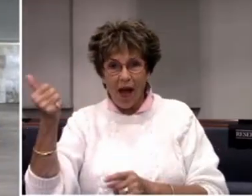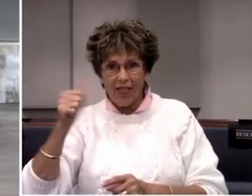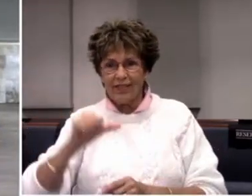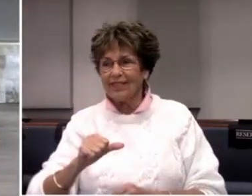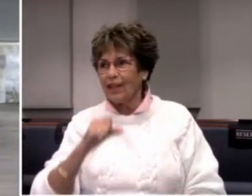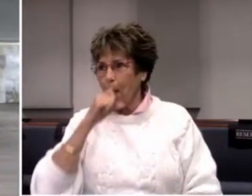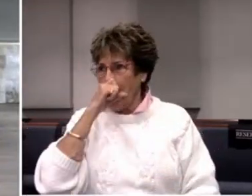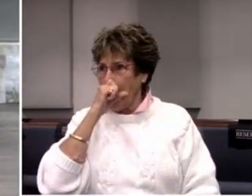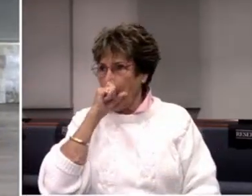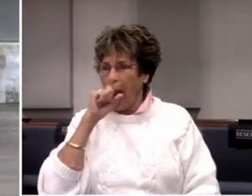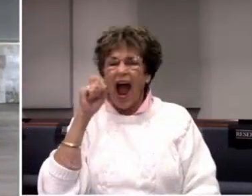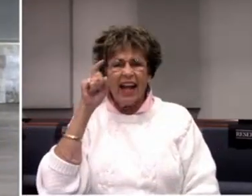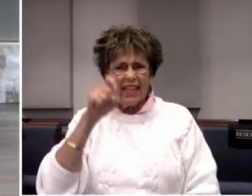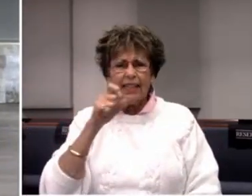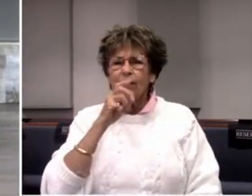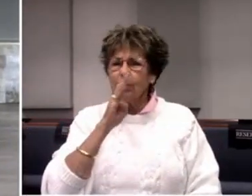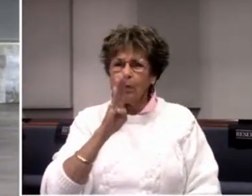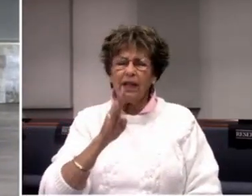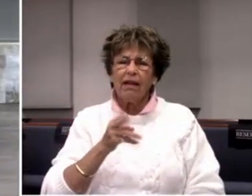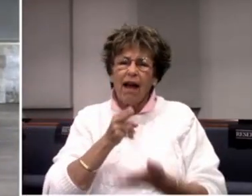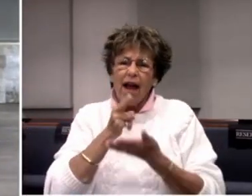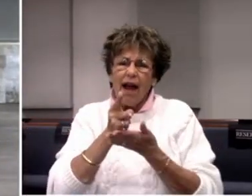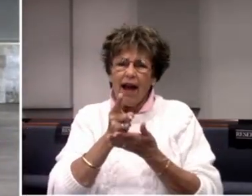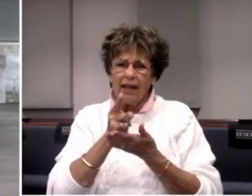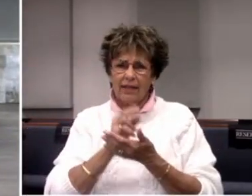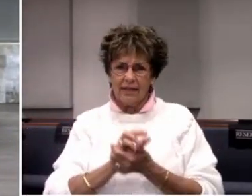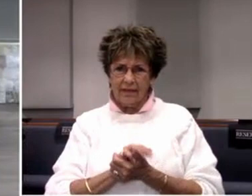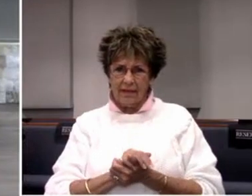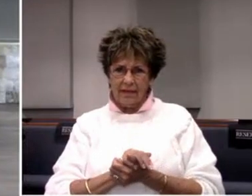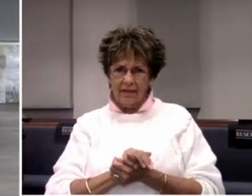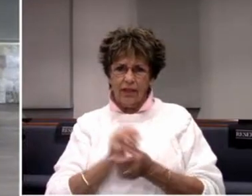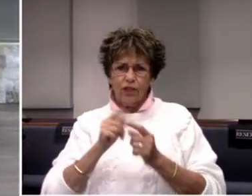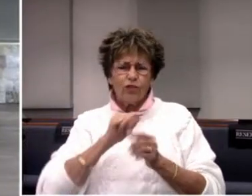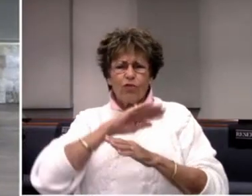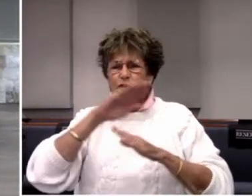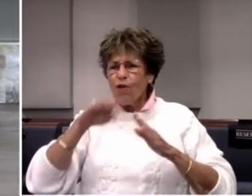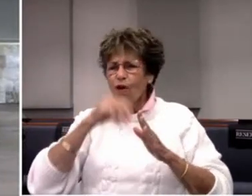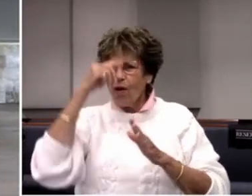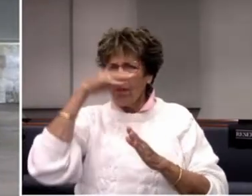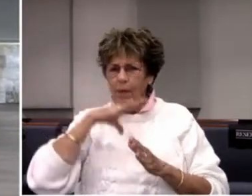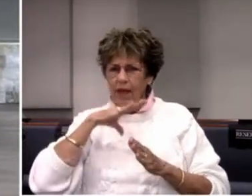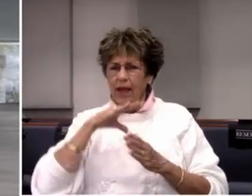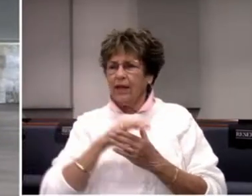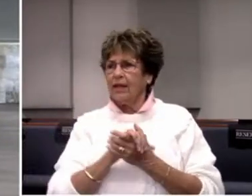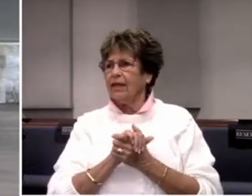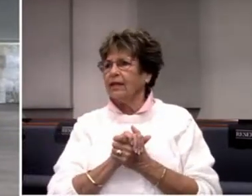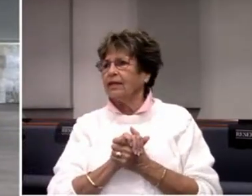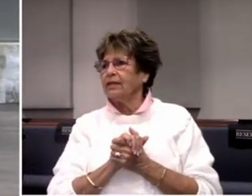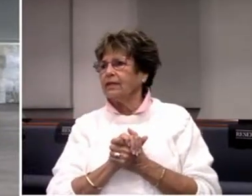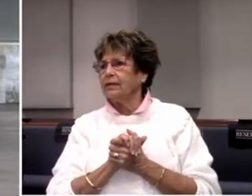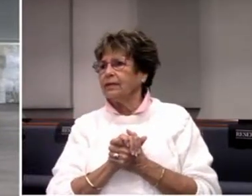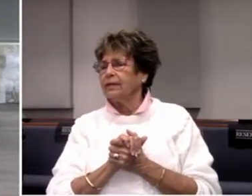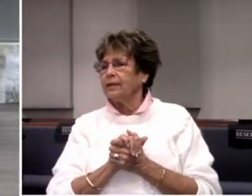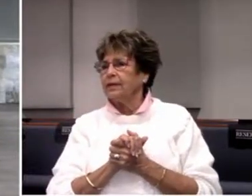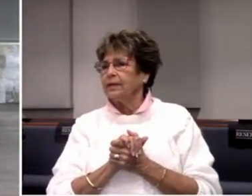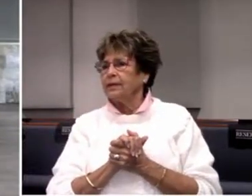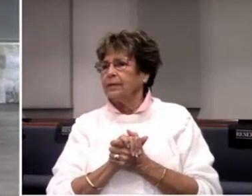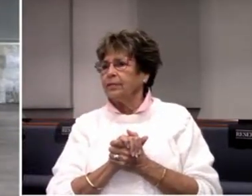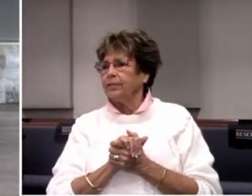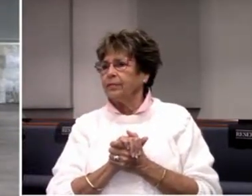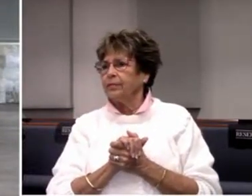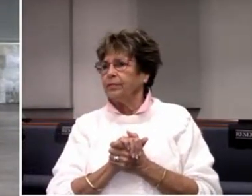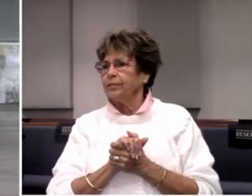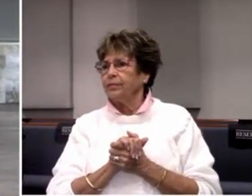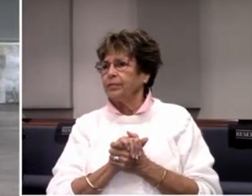honest in the sight of all men. Now watch how this plays throughout the whole scripture,